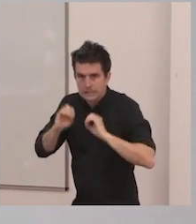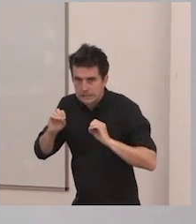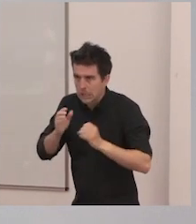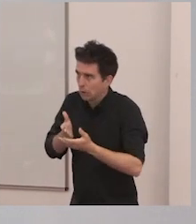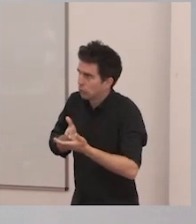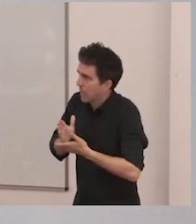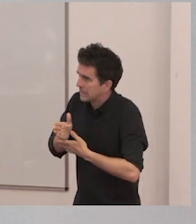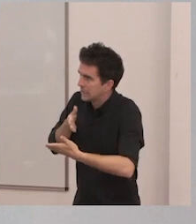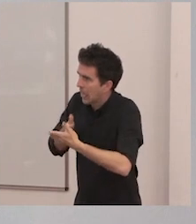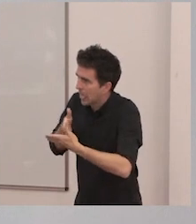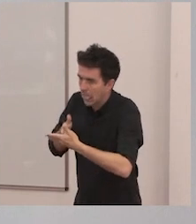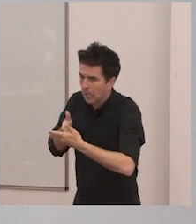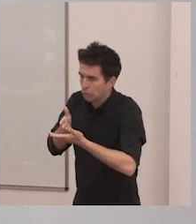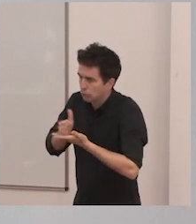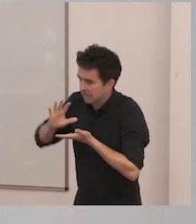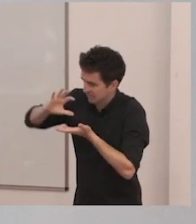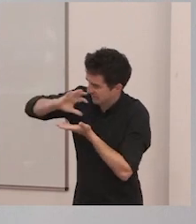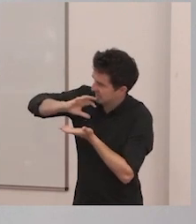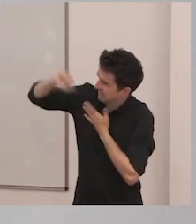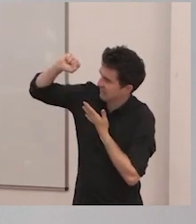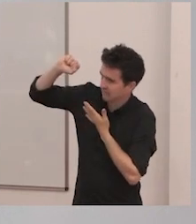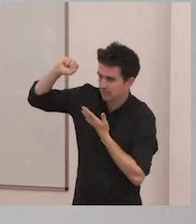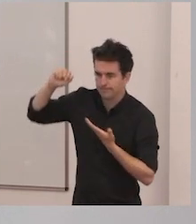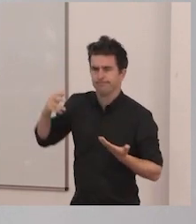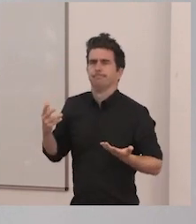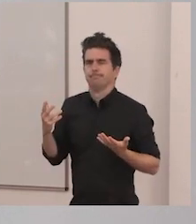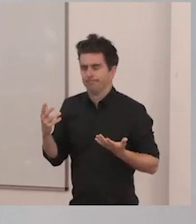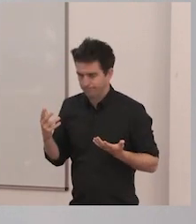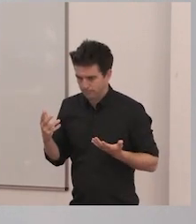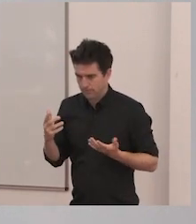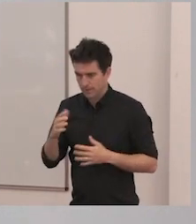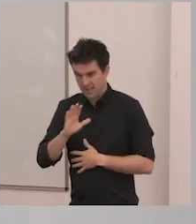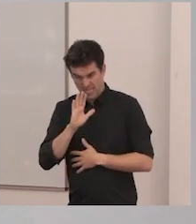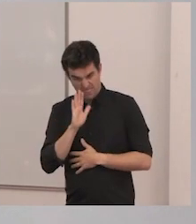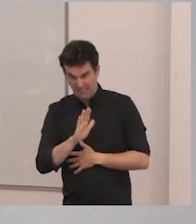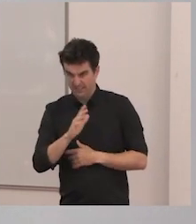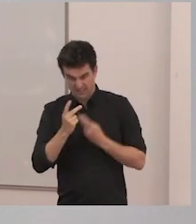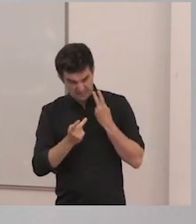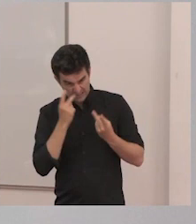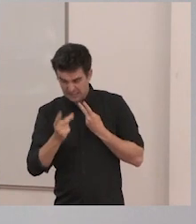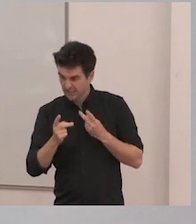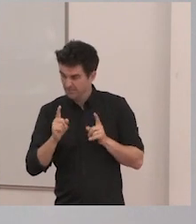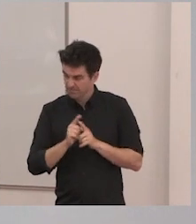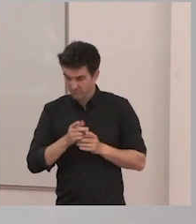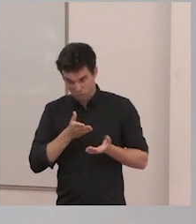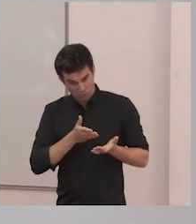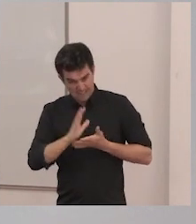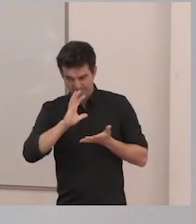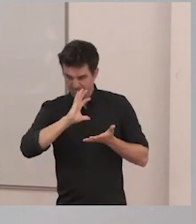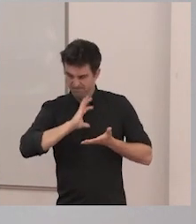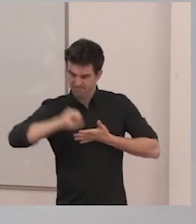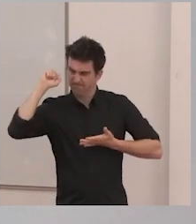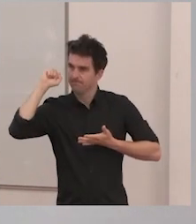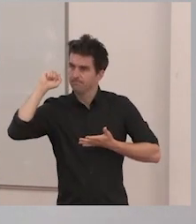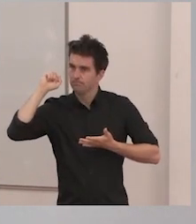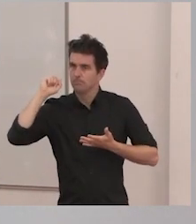protective, and necessary because of the ableist perception that reduces people